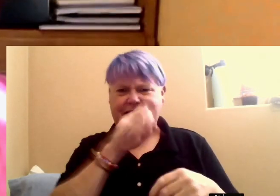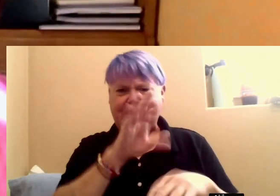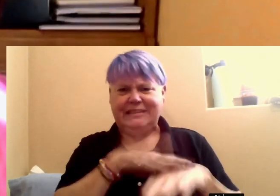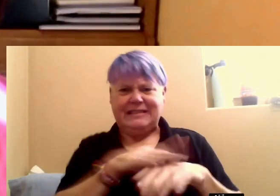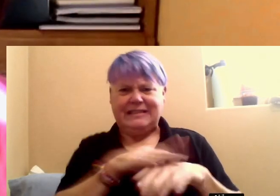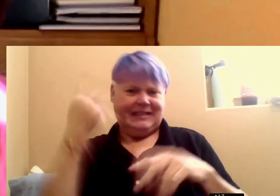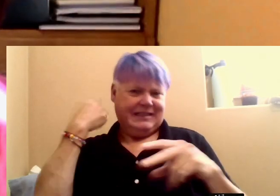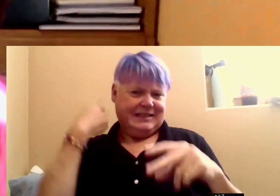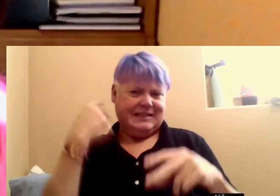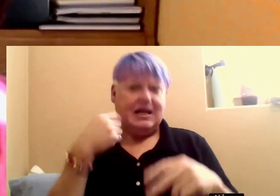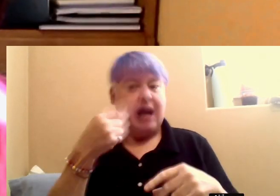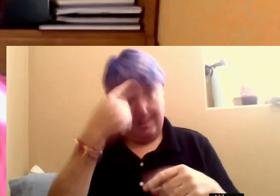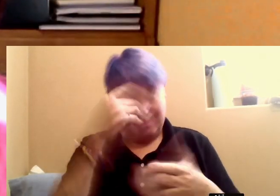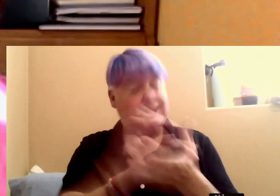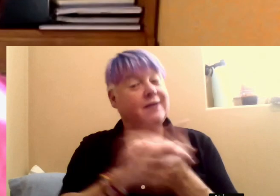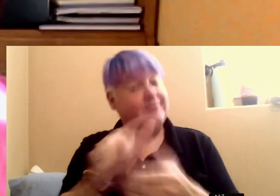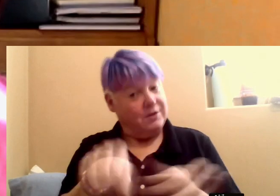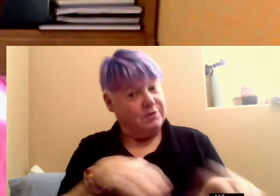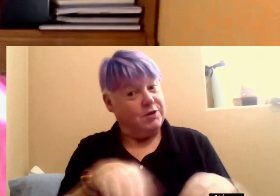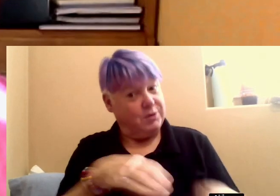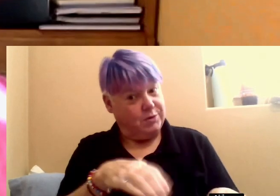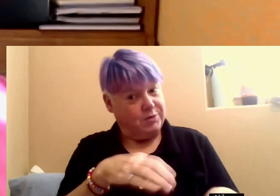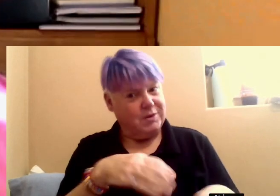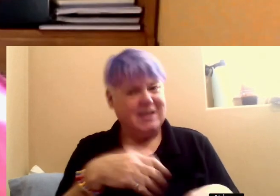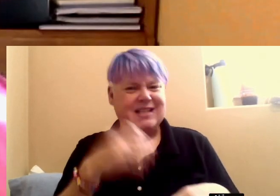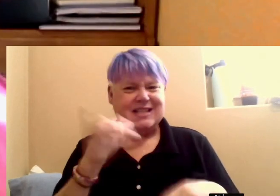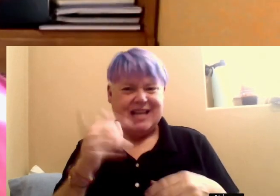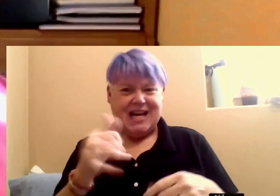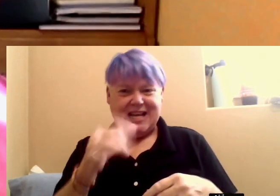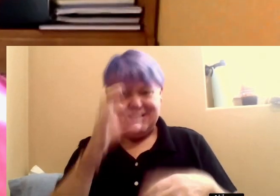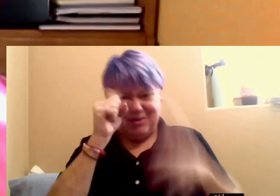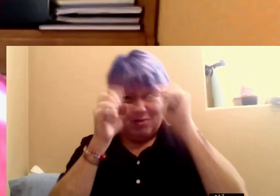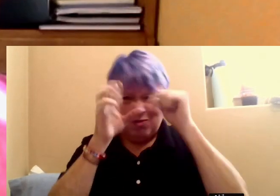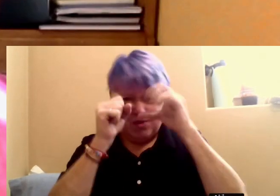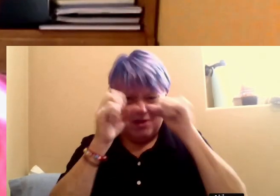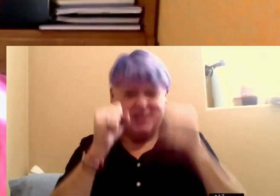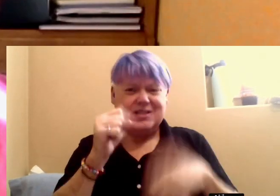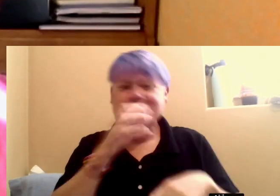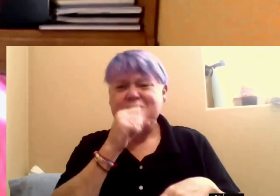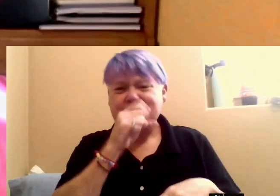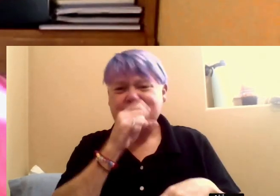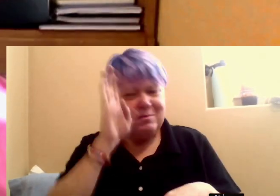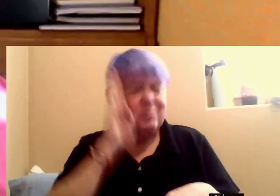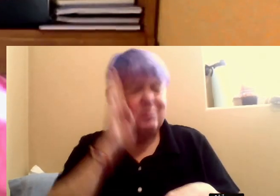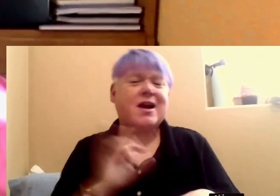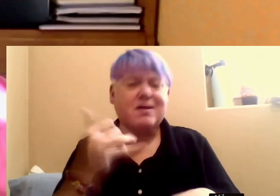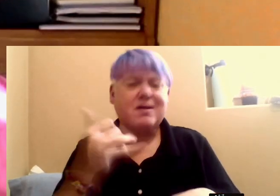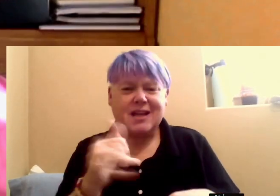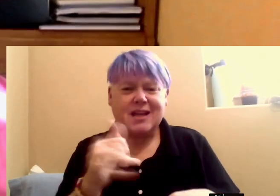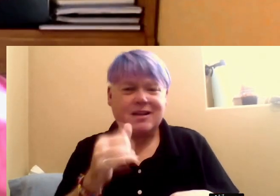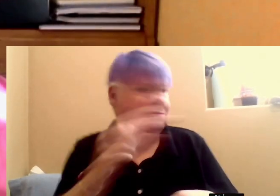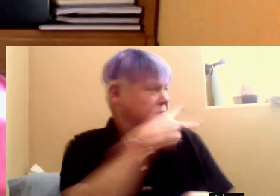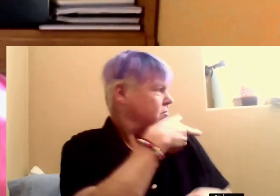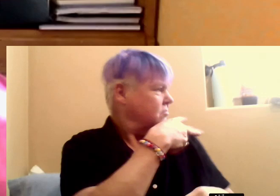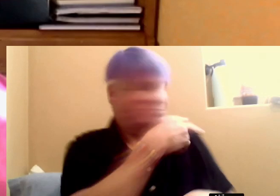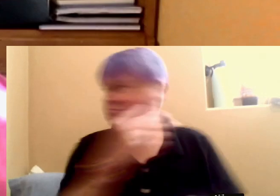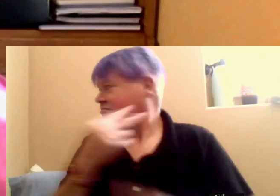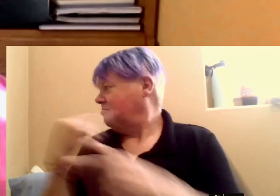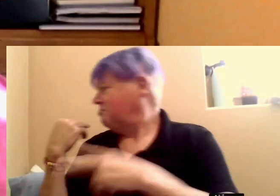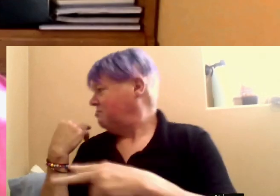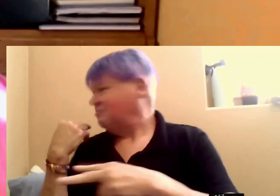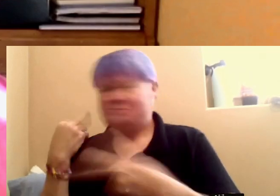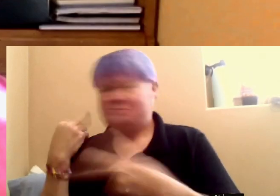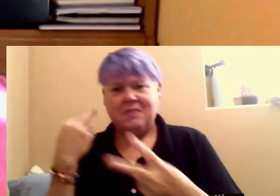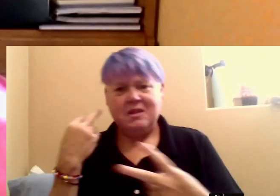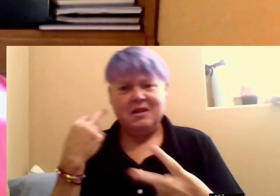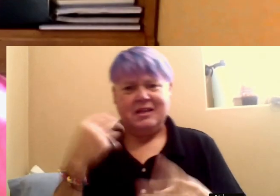you do. His eyes are orange, yellow, brown, and way too close. I shoulder check left away from the glare. This is freaking